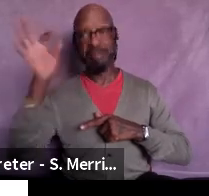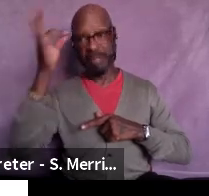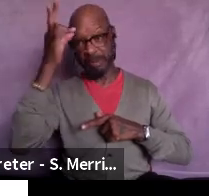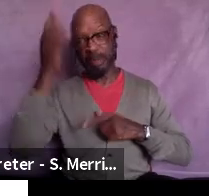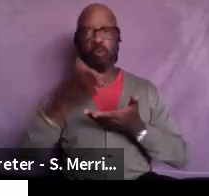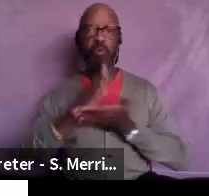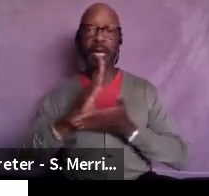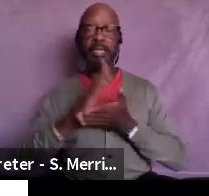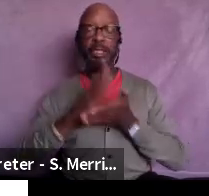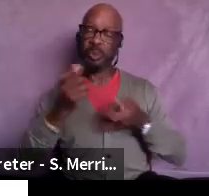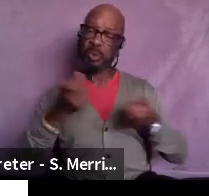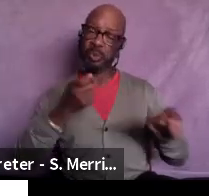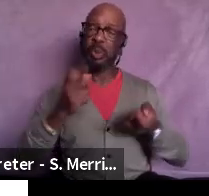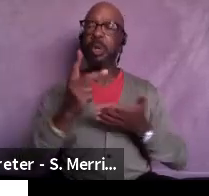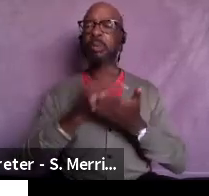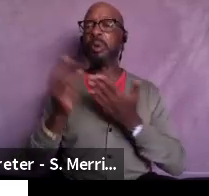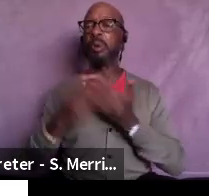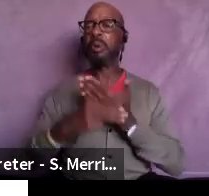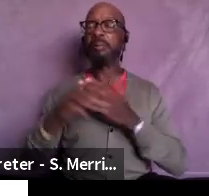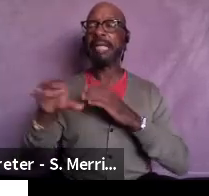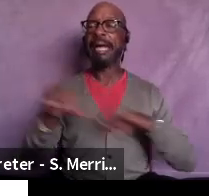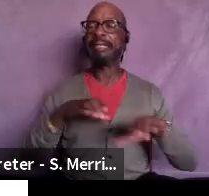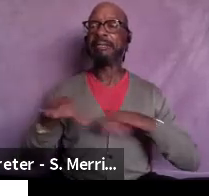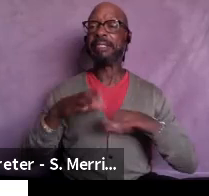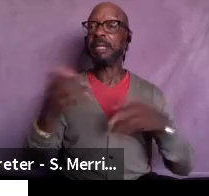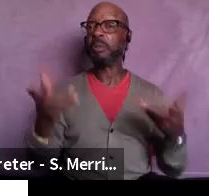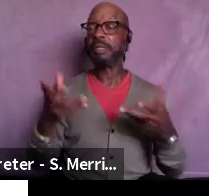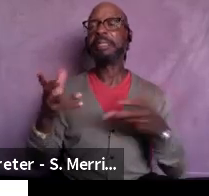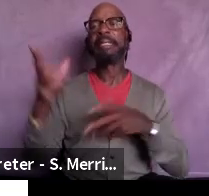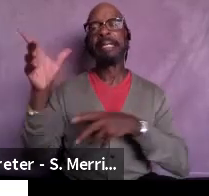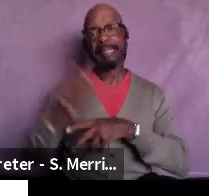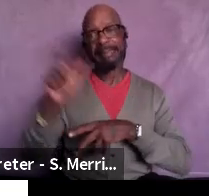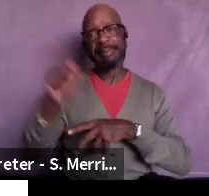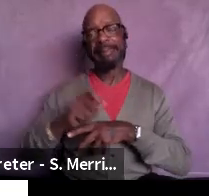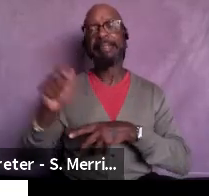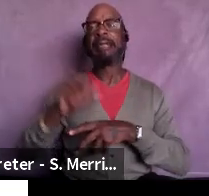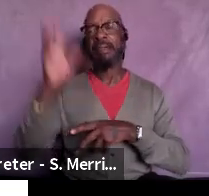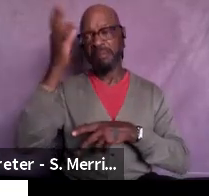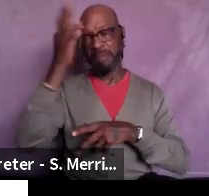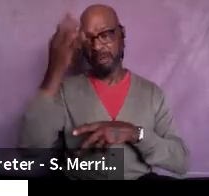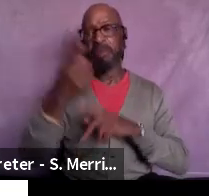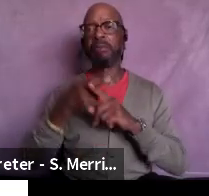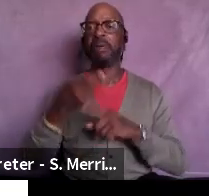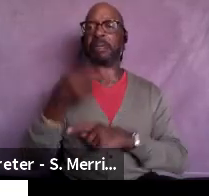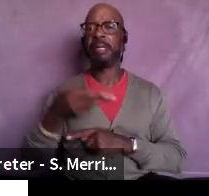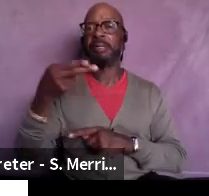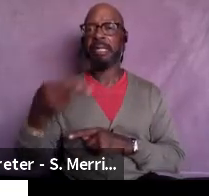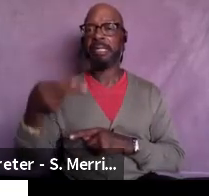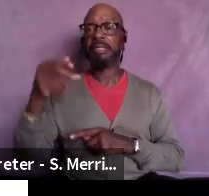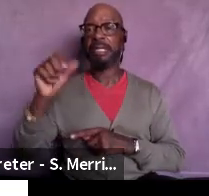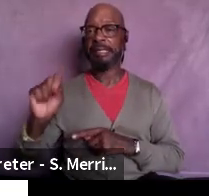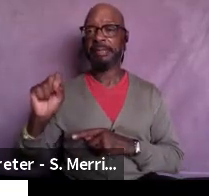over programs and activities that receive federal financial assistance from HHS,